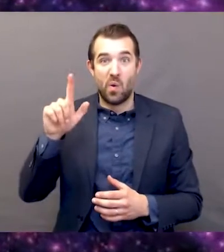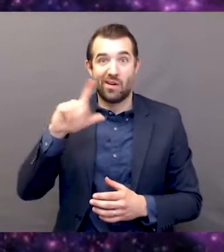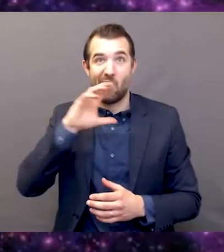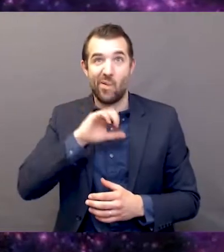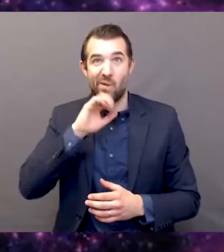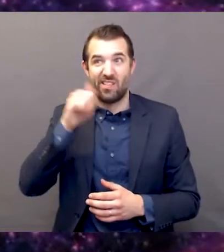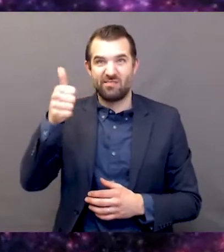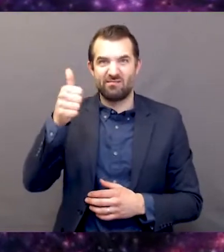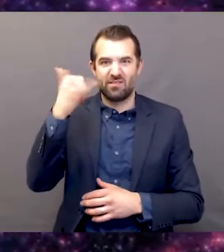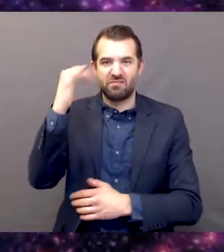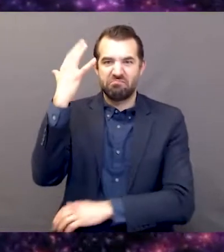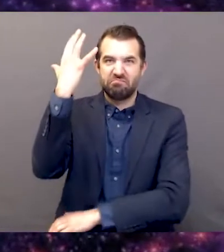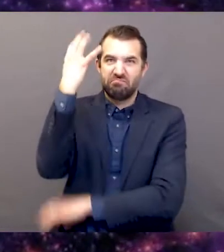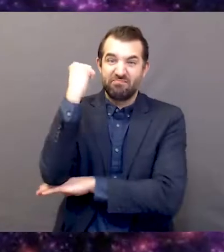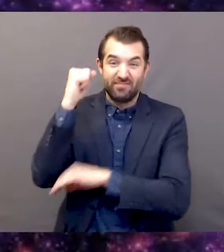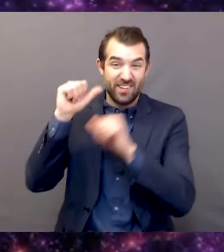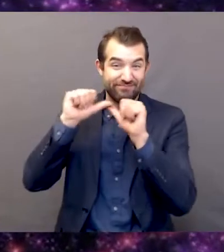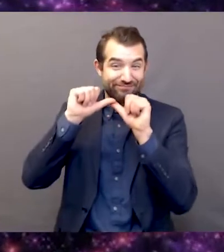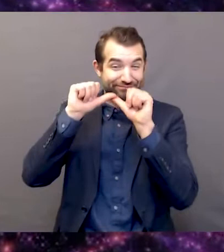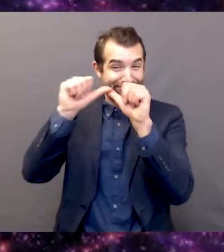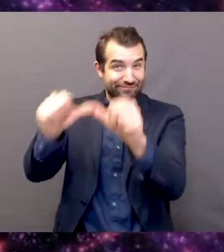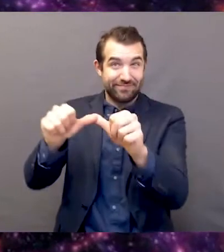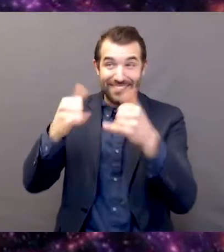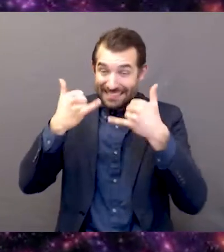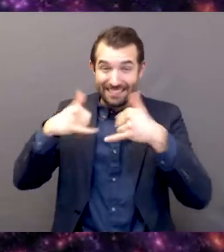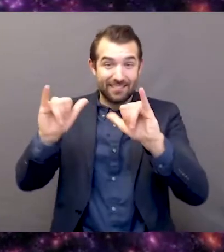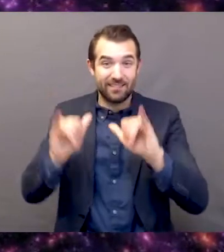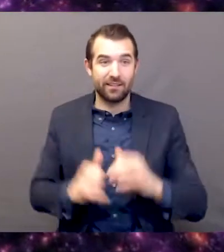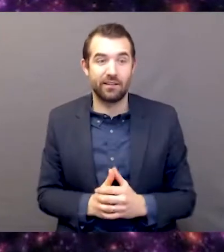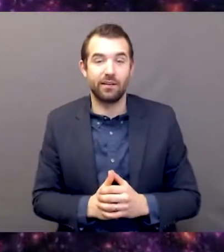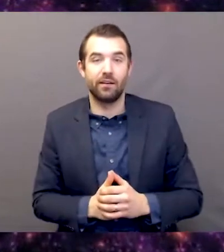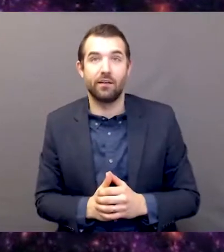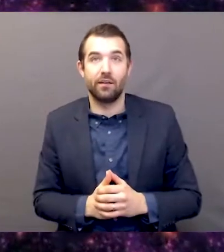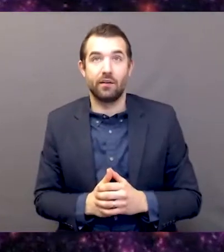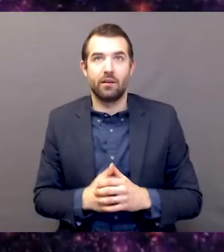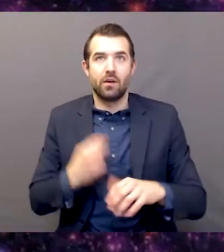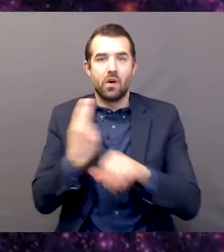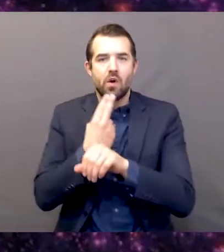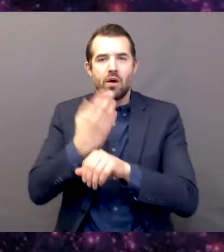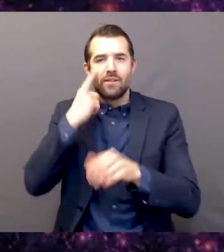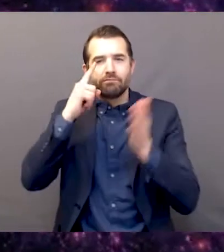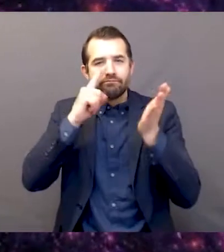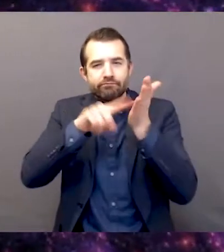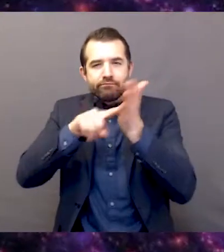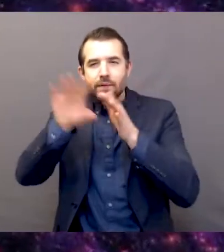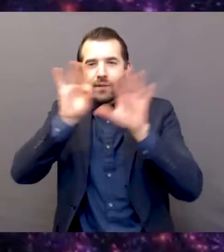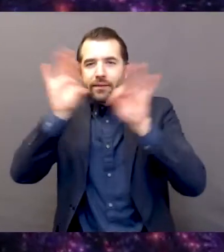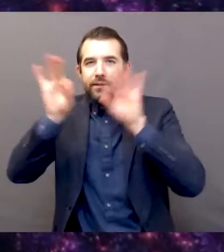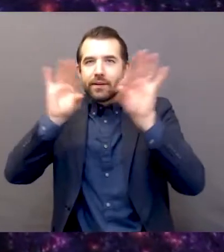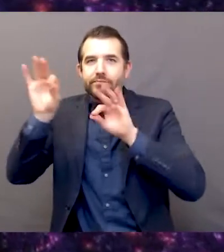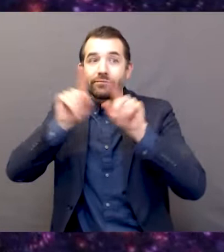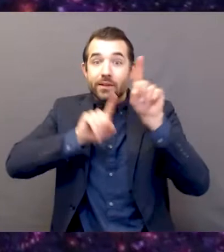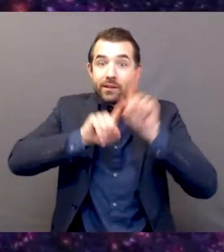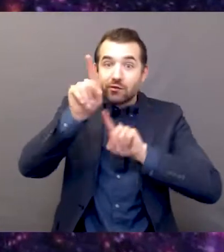incredibly, this huge spacecraft, which was pioneered in X-rays, made pioneering studies and discoveries in X-ray astronomy, is powered with a